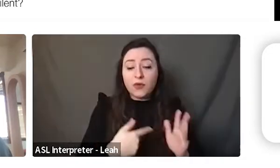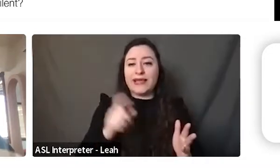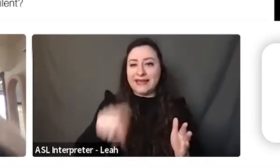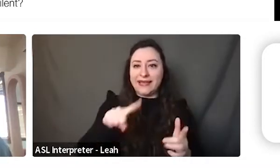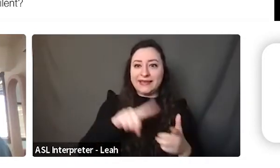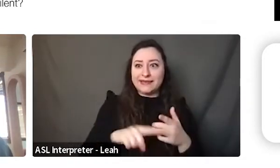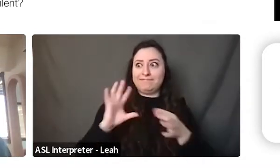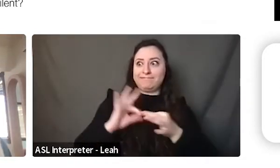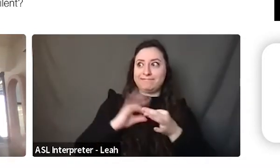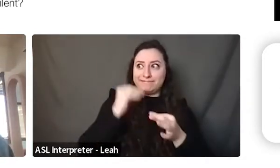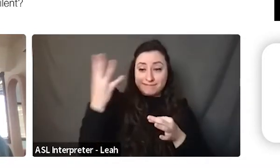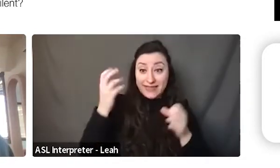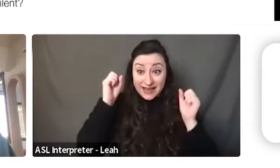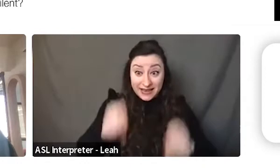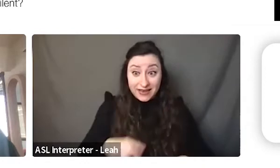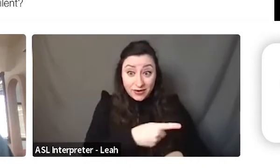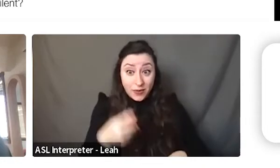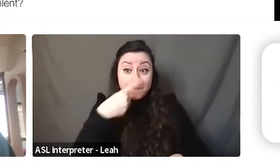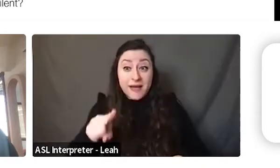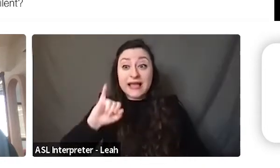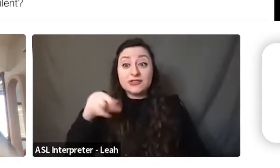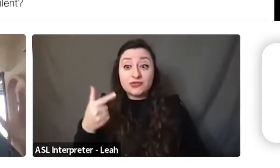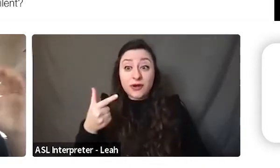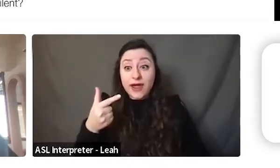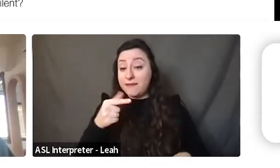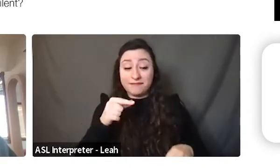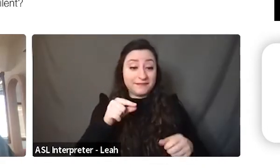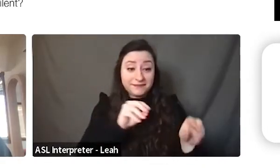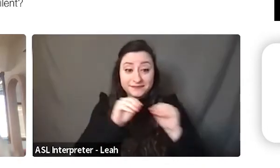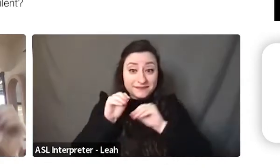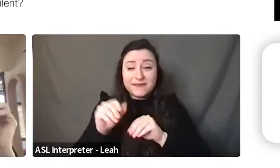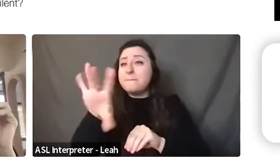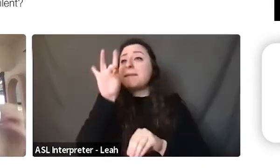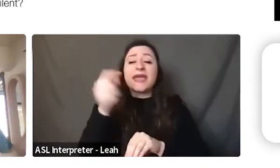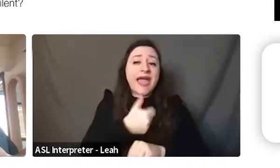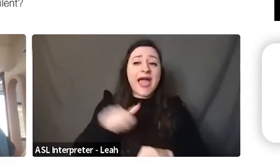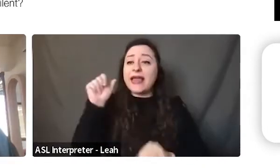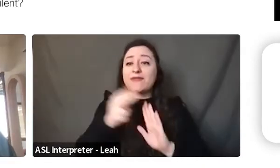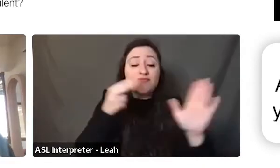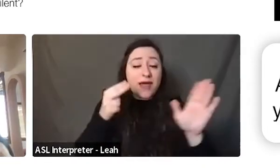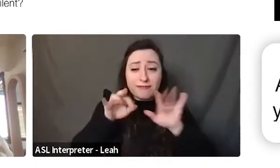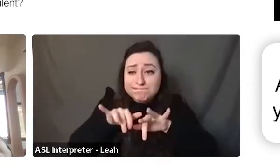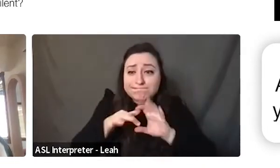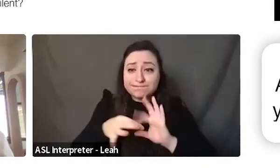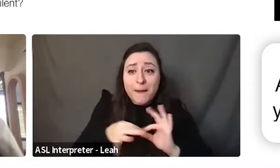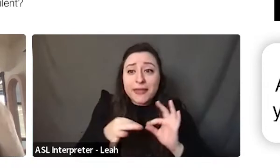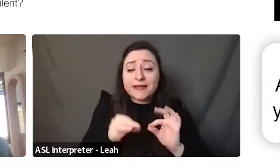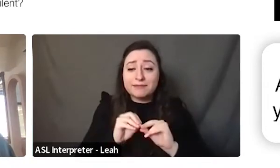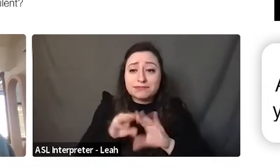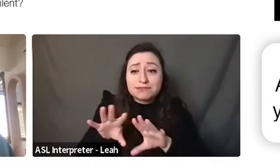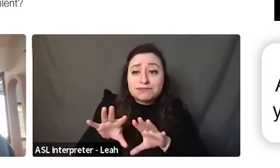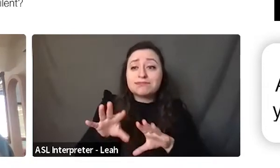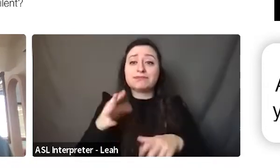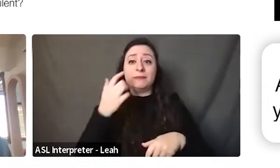them. Can you all take this Instagram app, go online, pick any brand, write a comment? And again, we would love